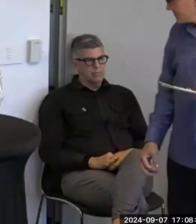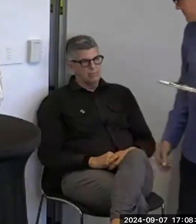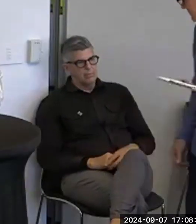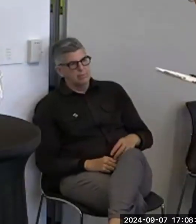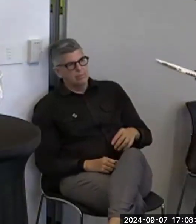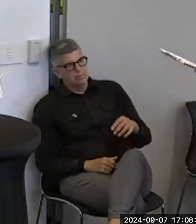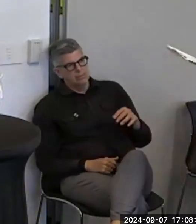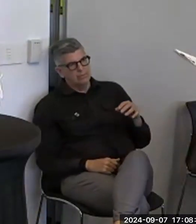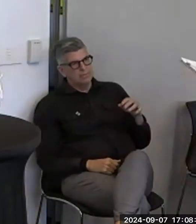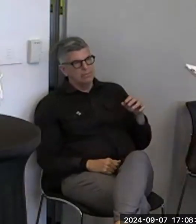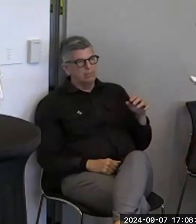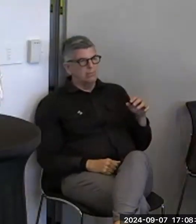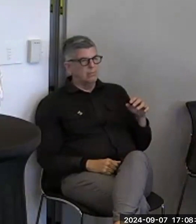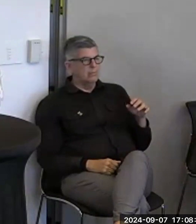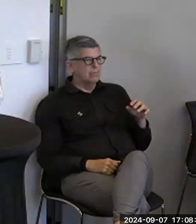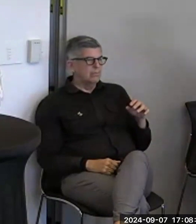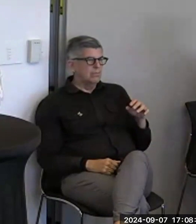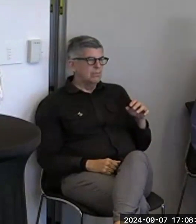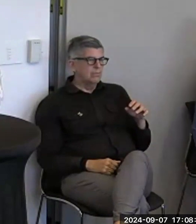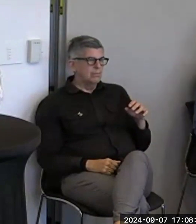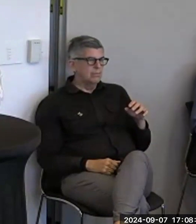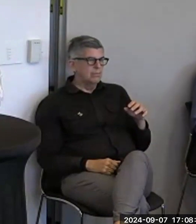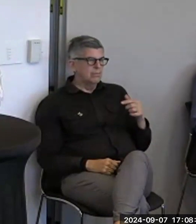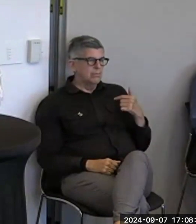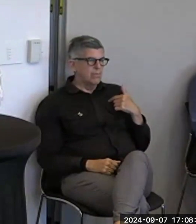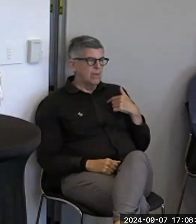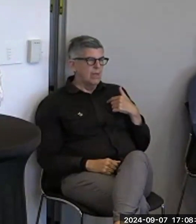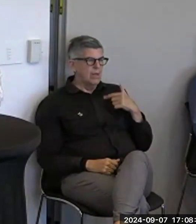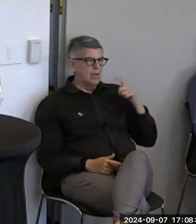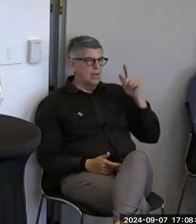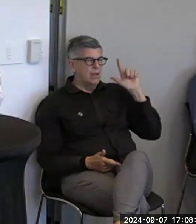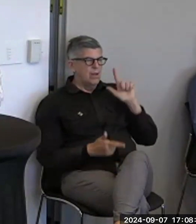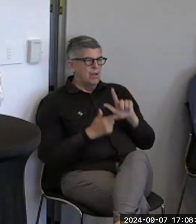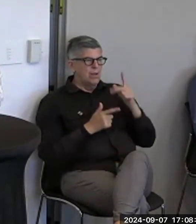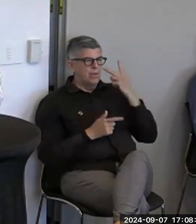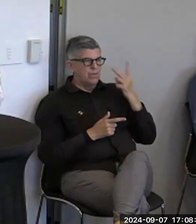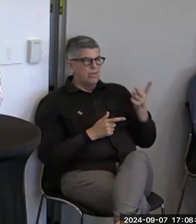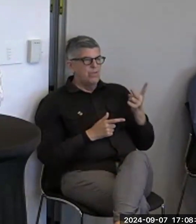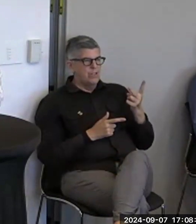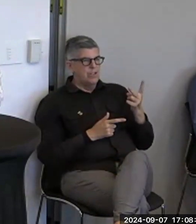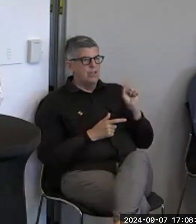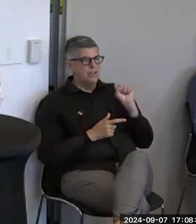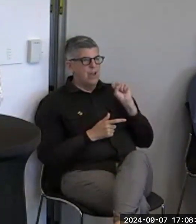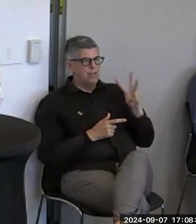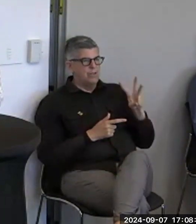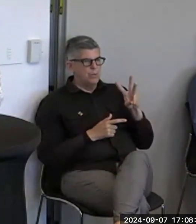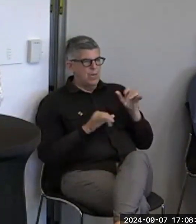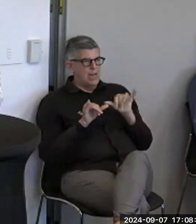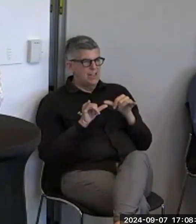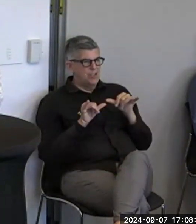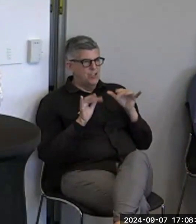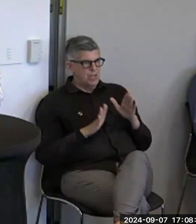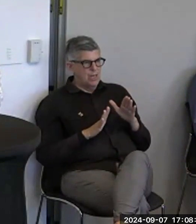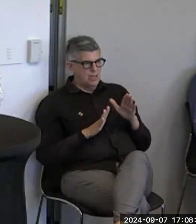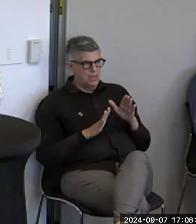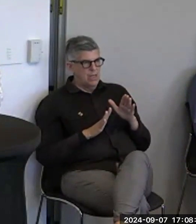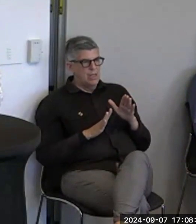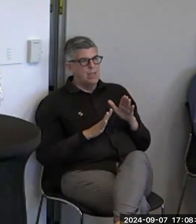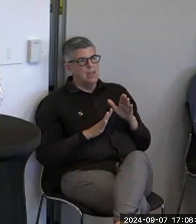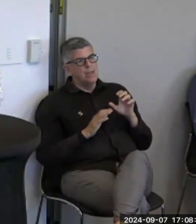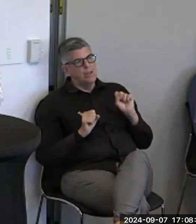Hi, sorry if this question is out of scope. I'm a low vision software engineer. Would it be possible, do you think, to use like the